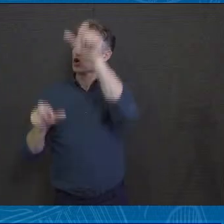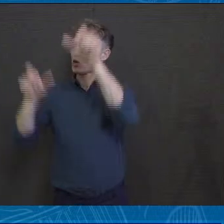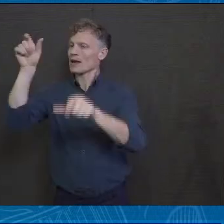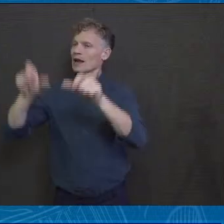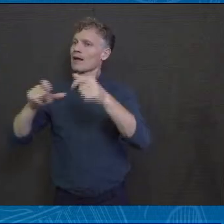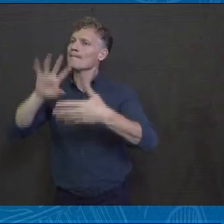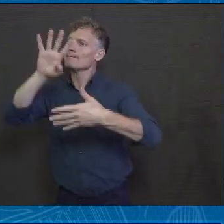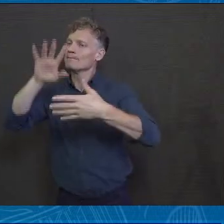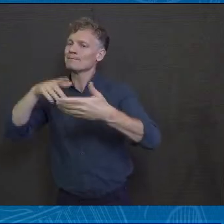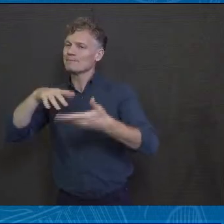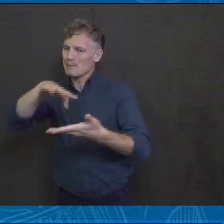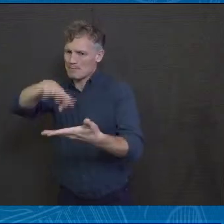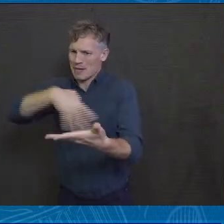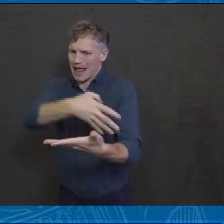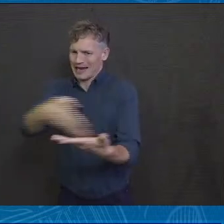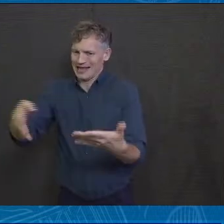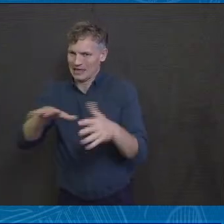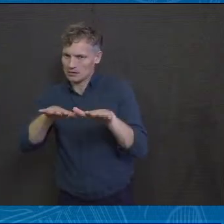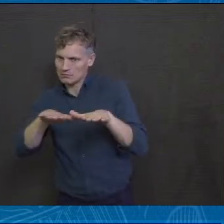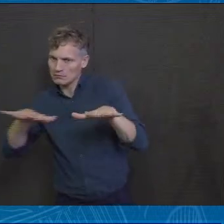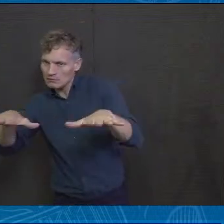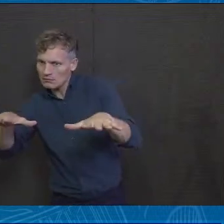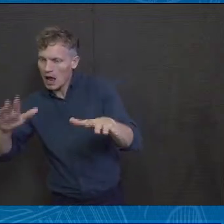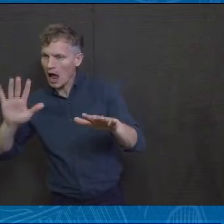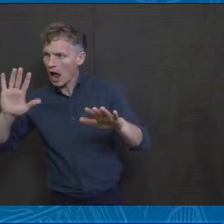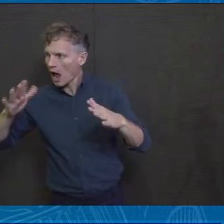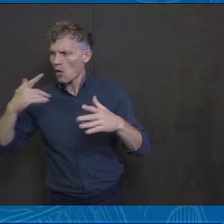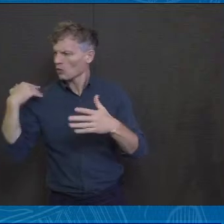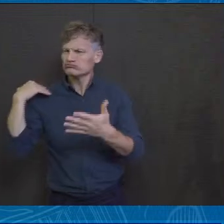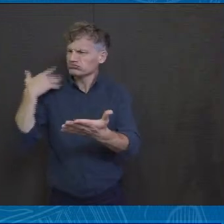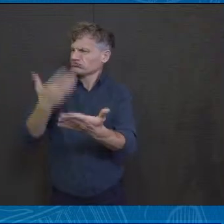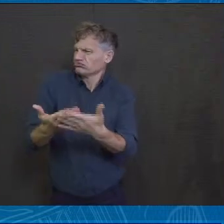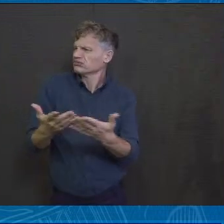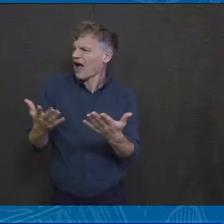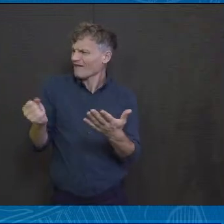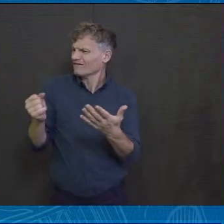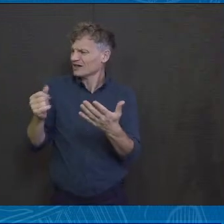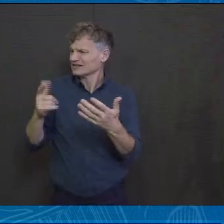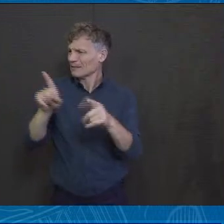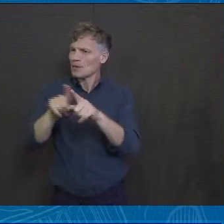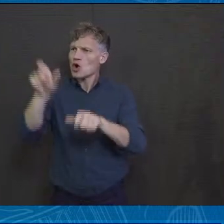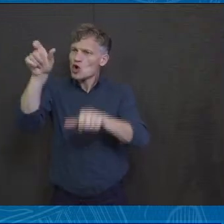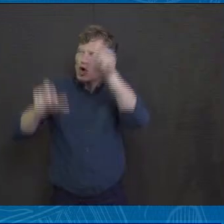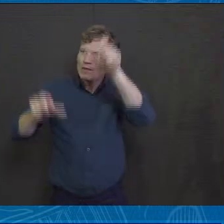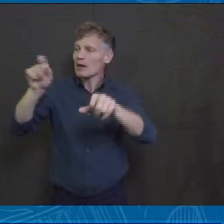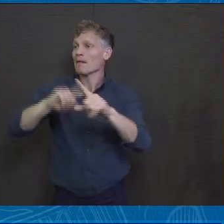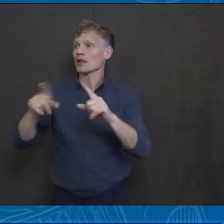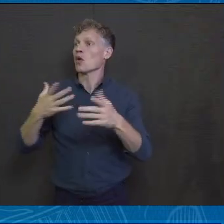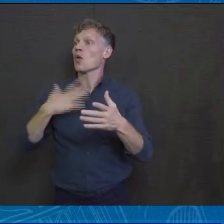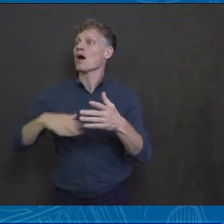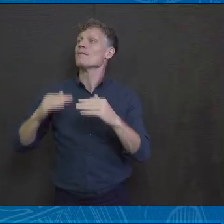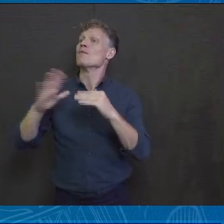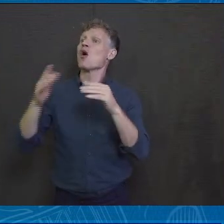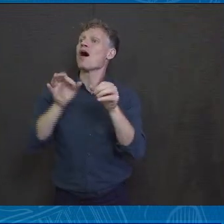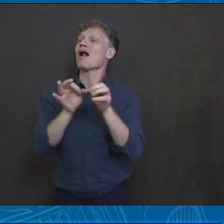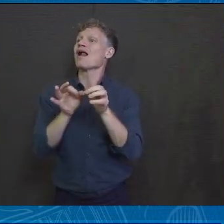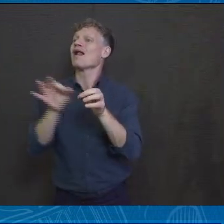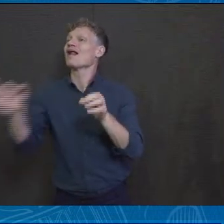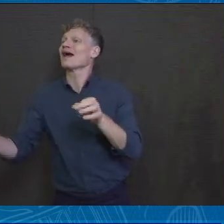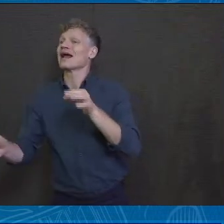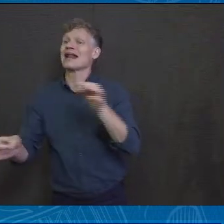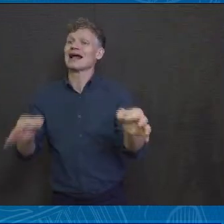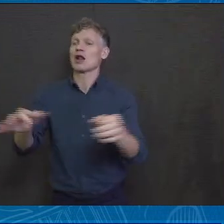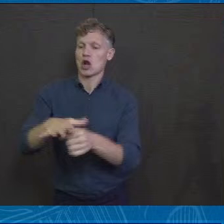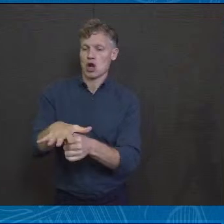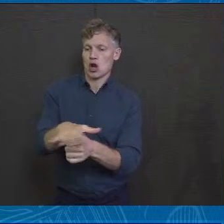but reality in our country, in the local area, that it's prone for many types of